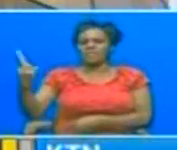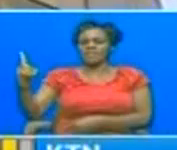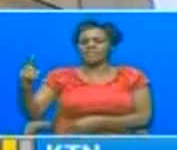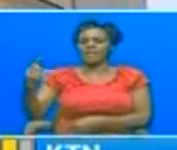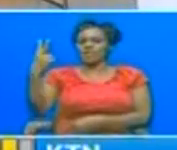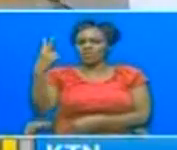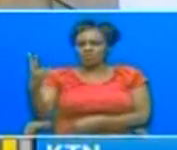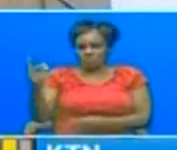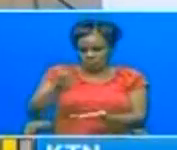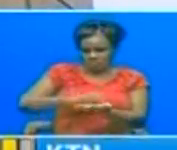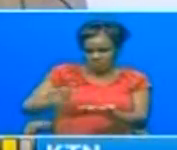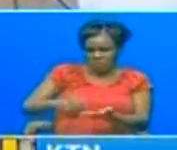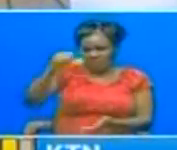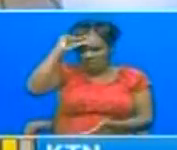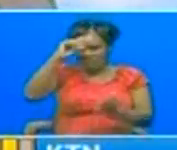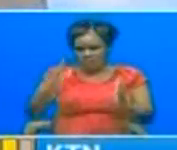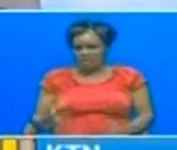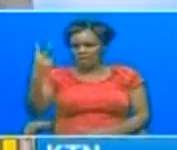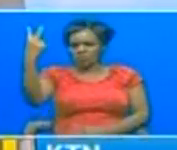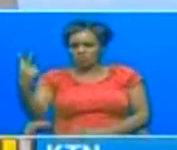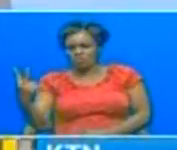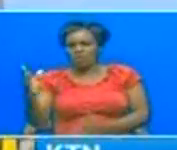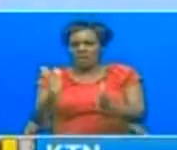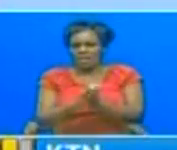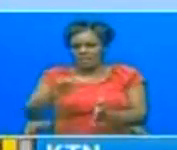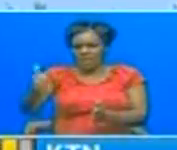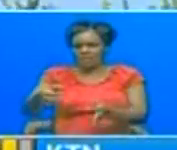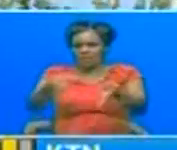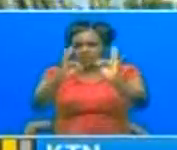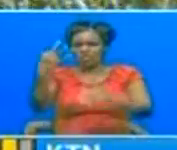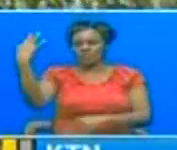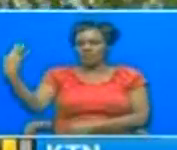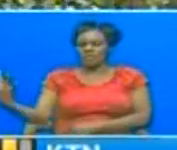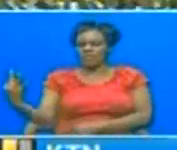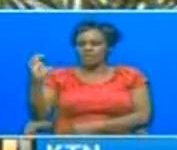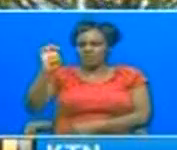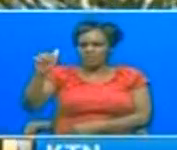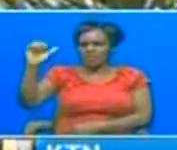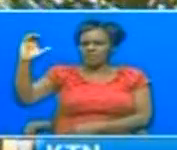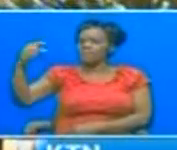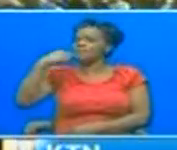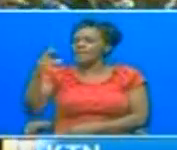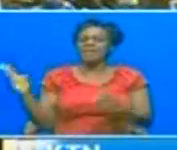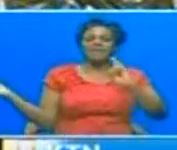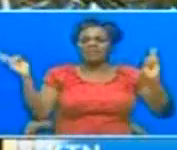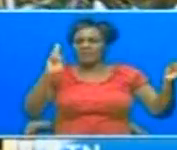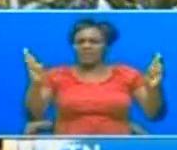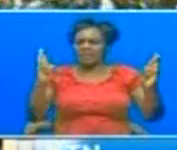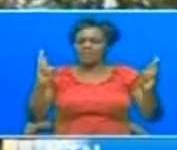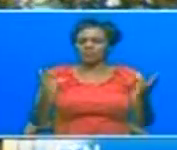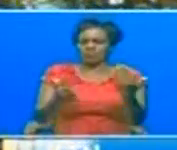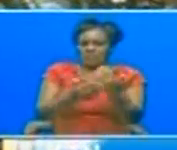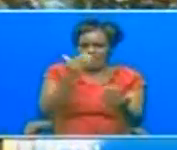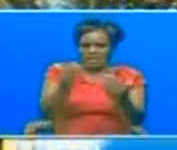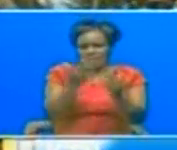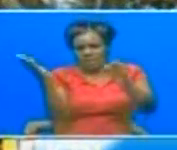principal secretaries, two governors, and three parastatal chiefs. The eacc says it is preparing to hand over the files